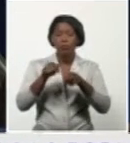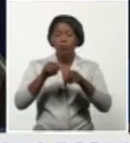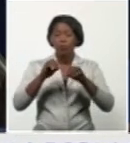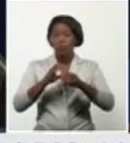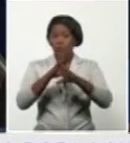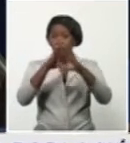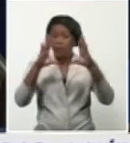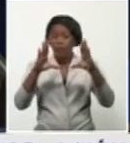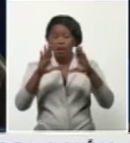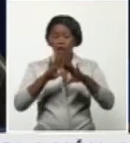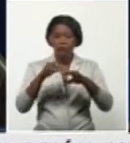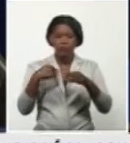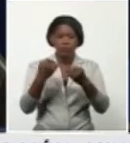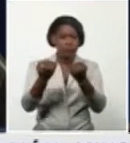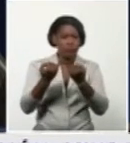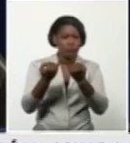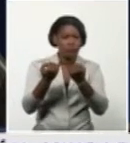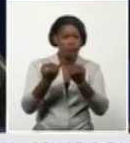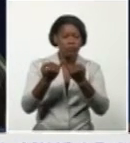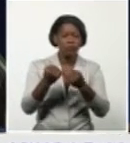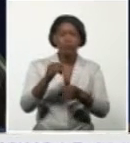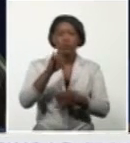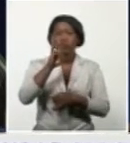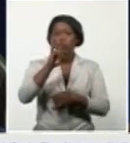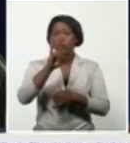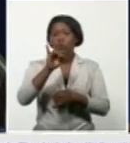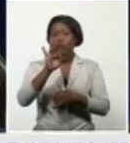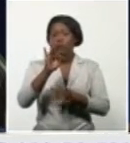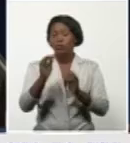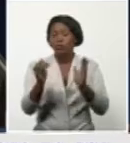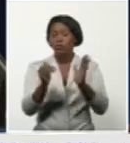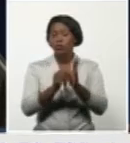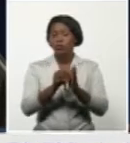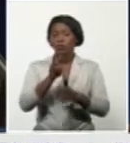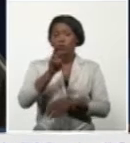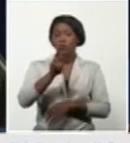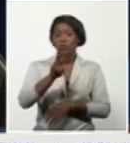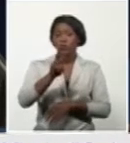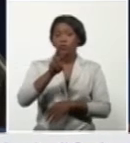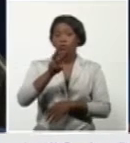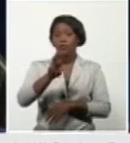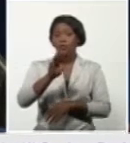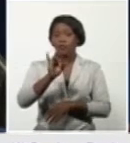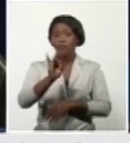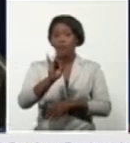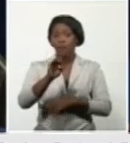these numbers we had yesterday, this morning they were reporting